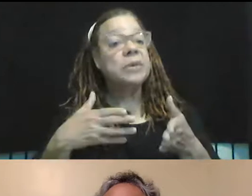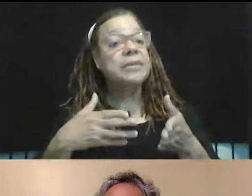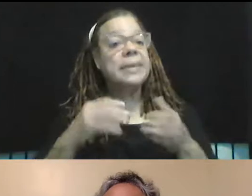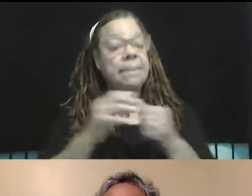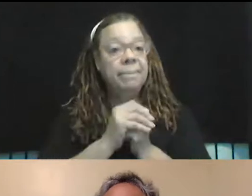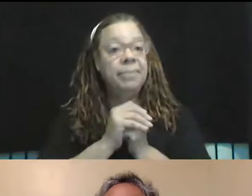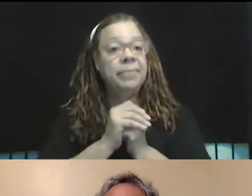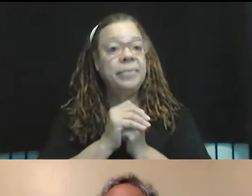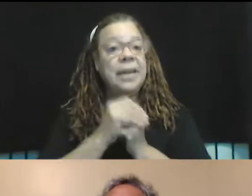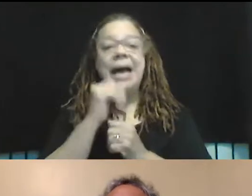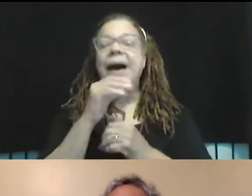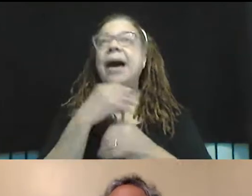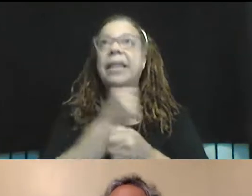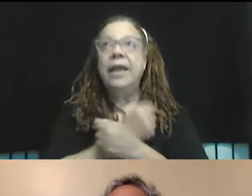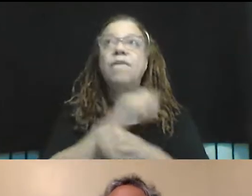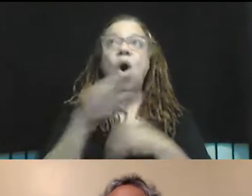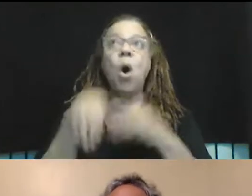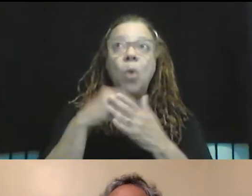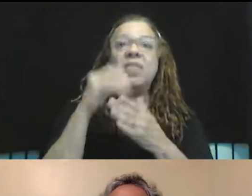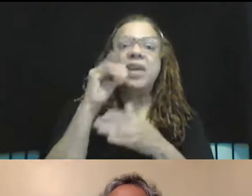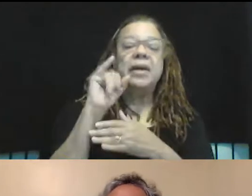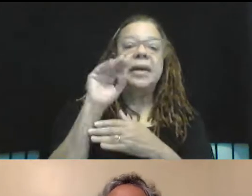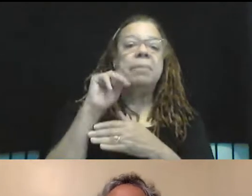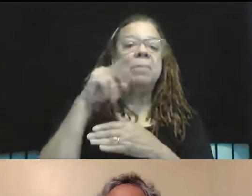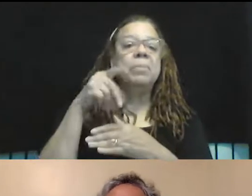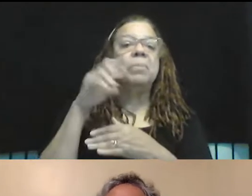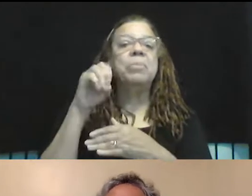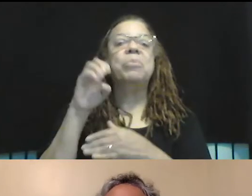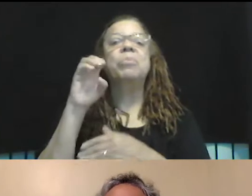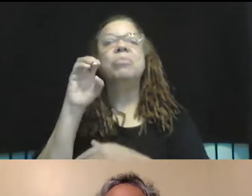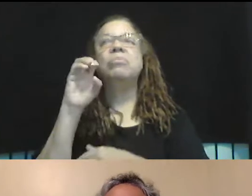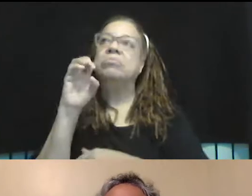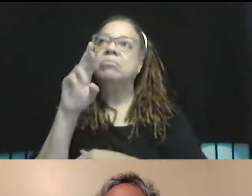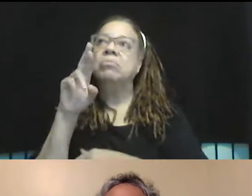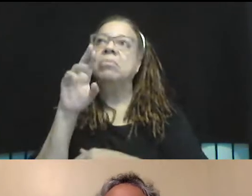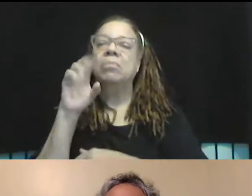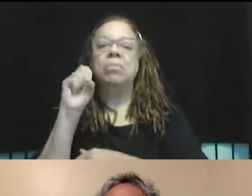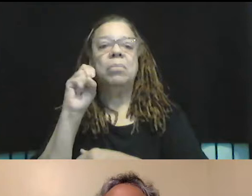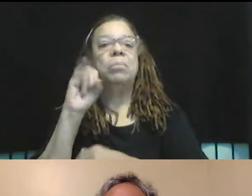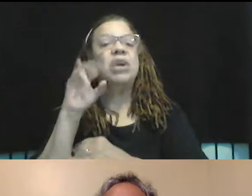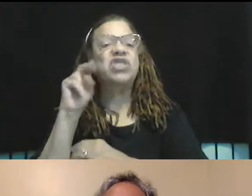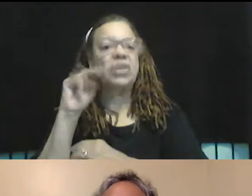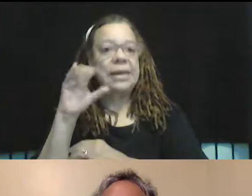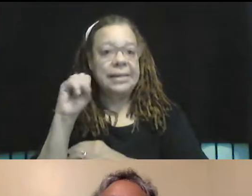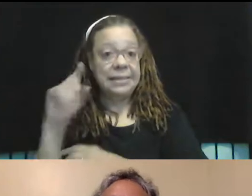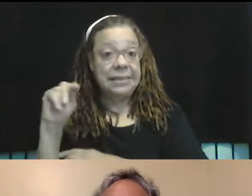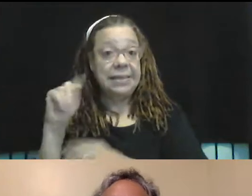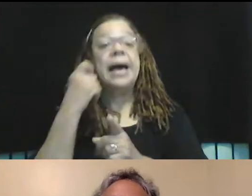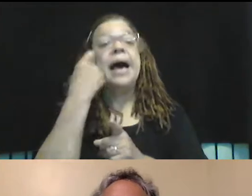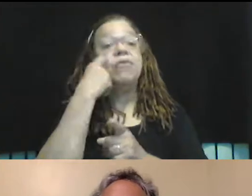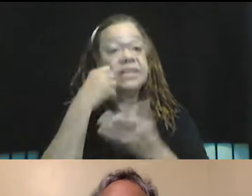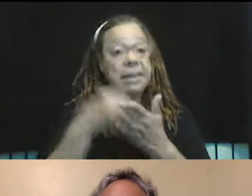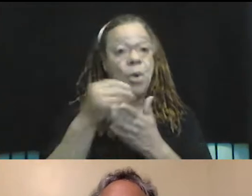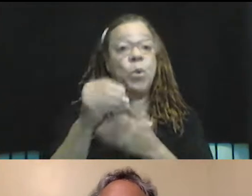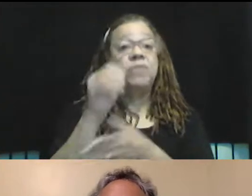Well, I like all the Impressionists, but I just actually bought a painting today from Huh? Bethany Peck. She's one of my favorites